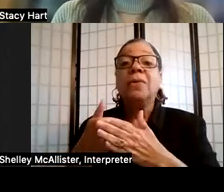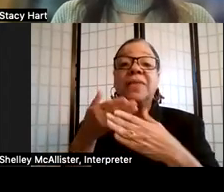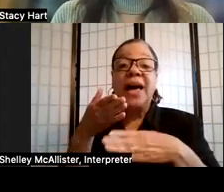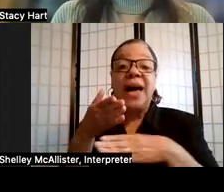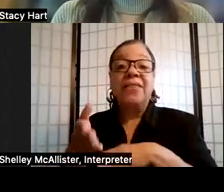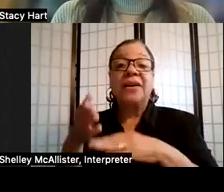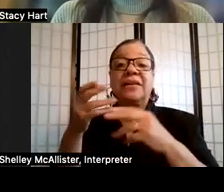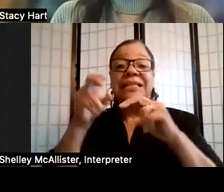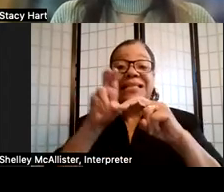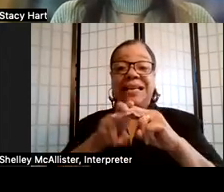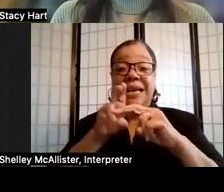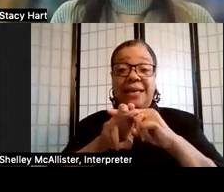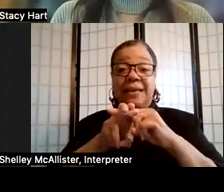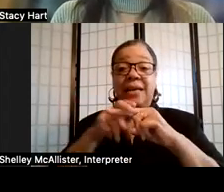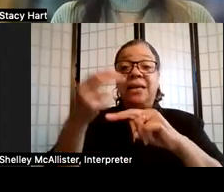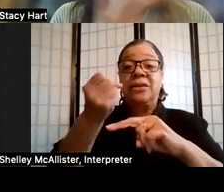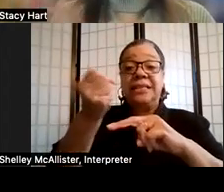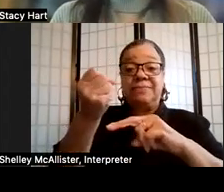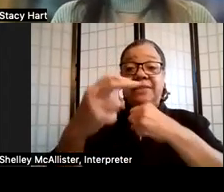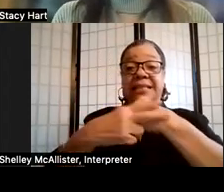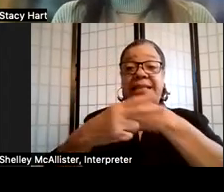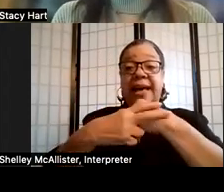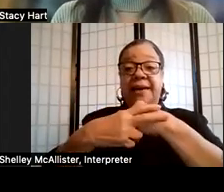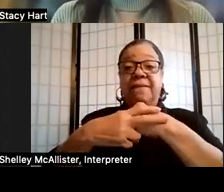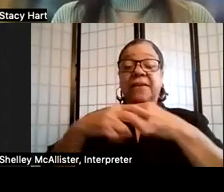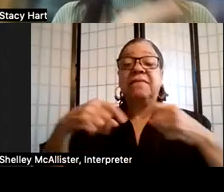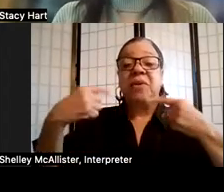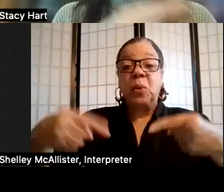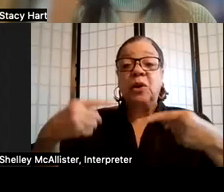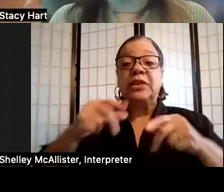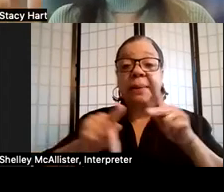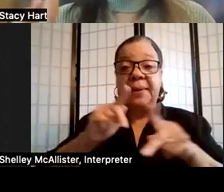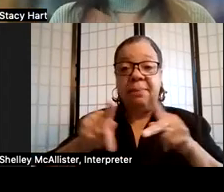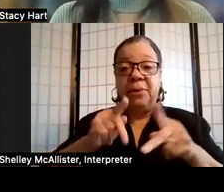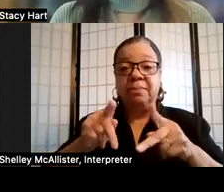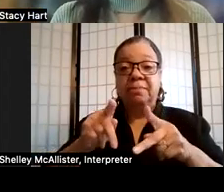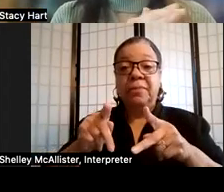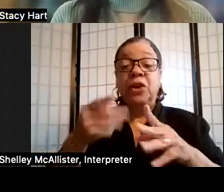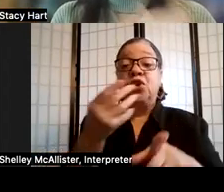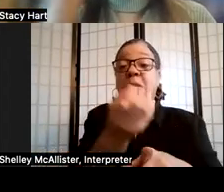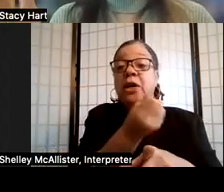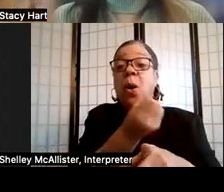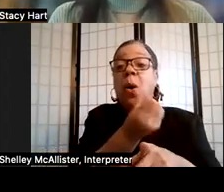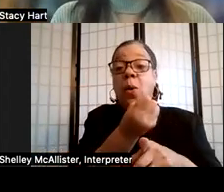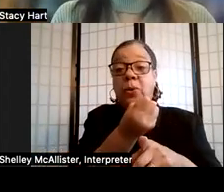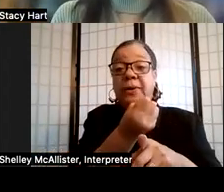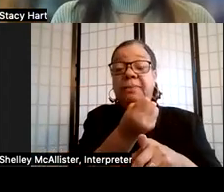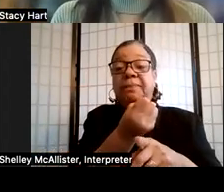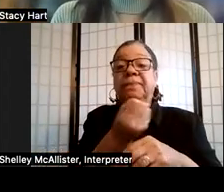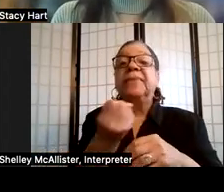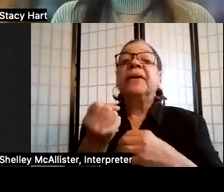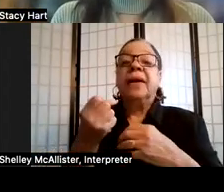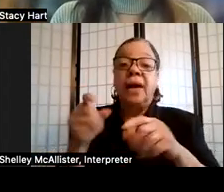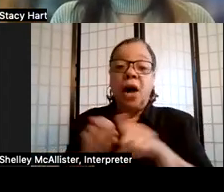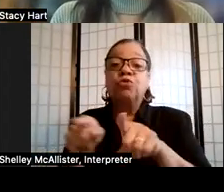in that section are sold out at a minimum. You can going beyond that, you can